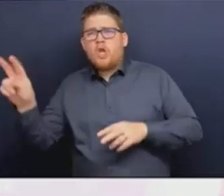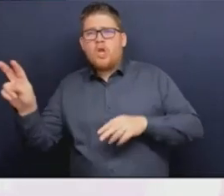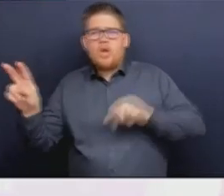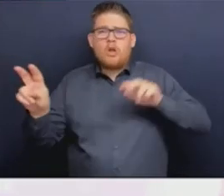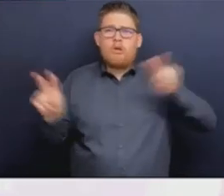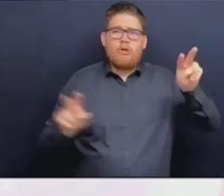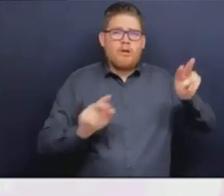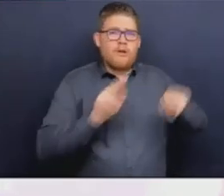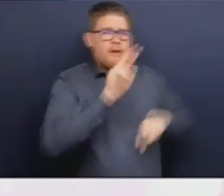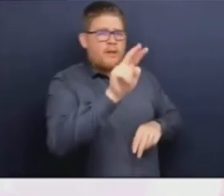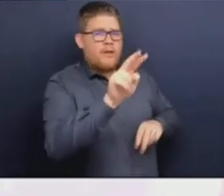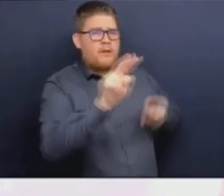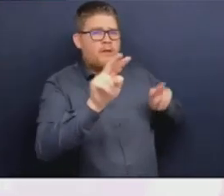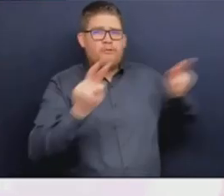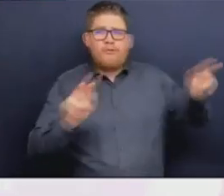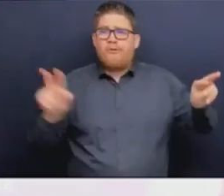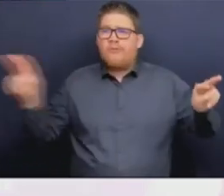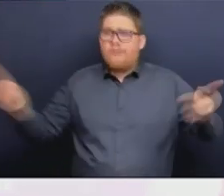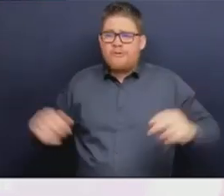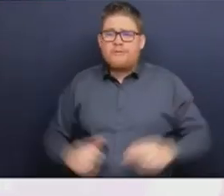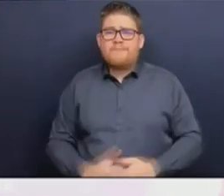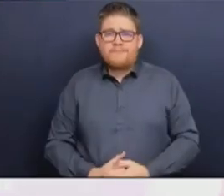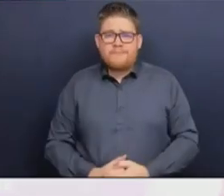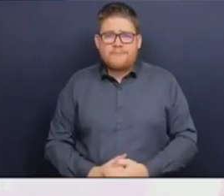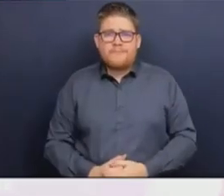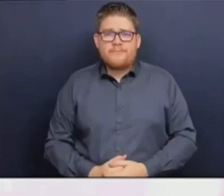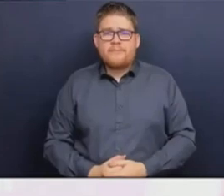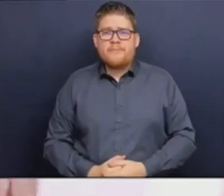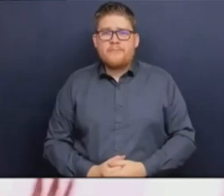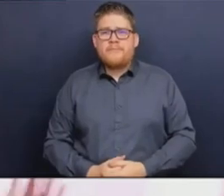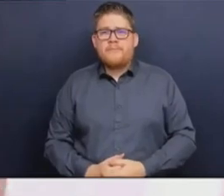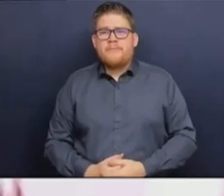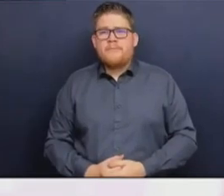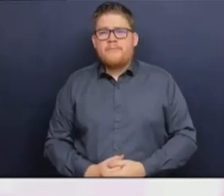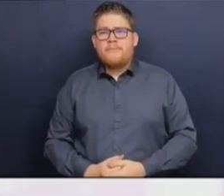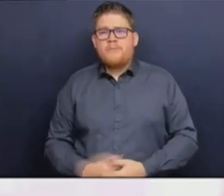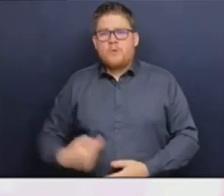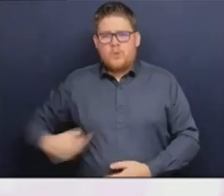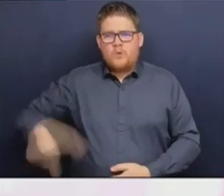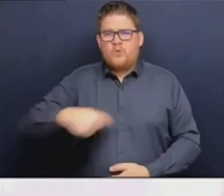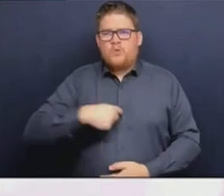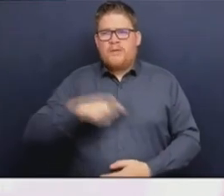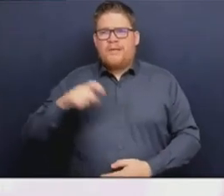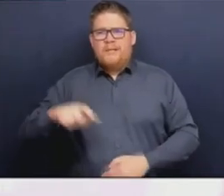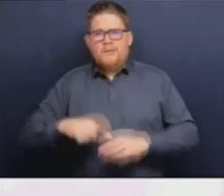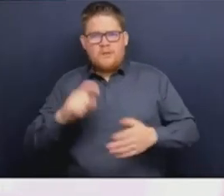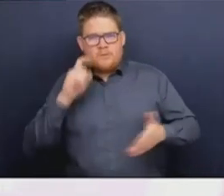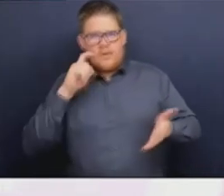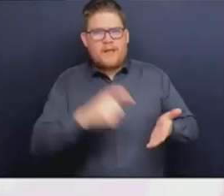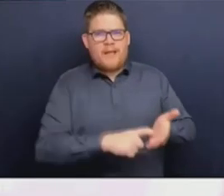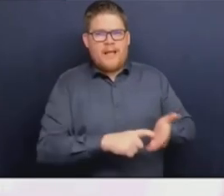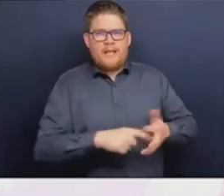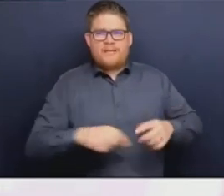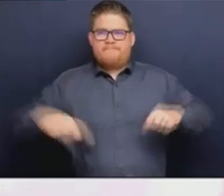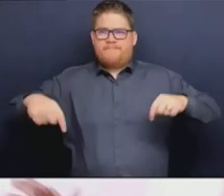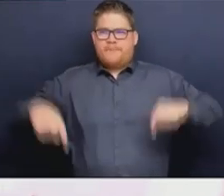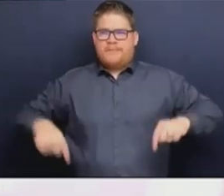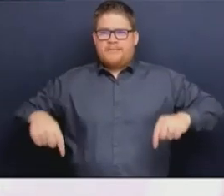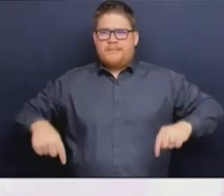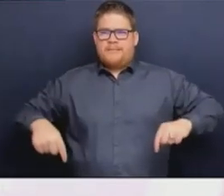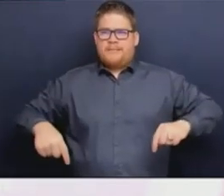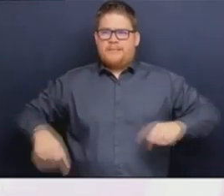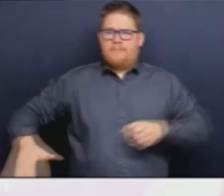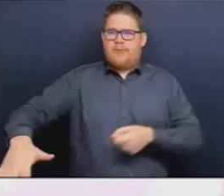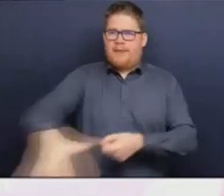it's auspicious and important to recognize that this was a space that was meant for